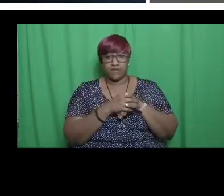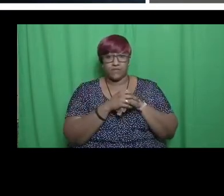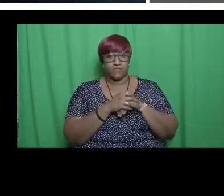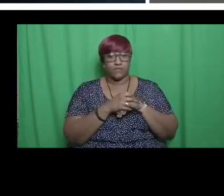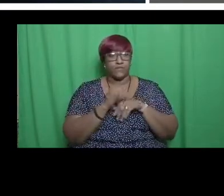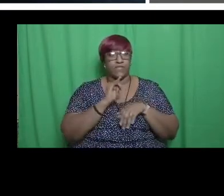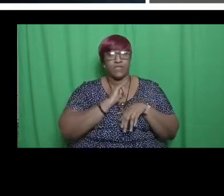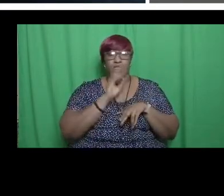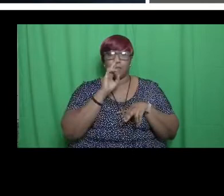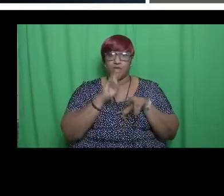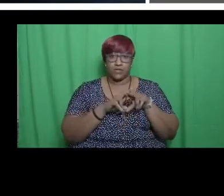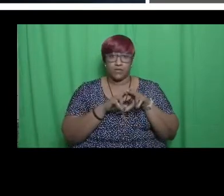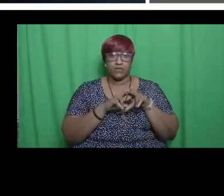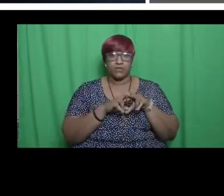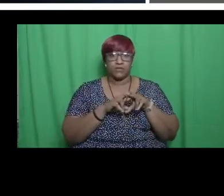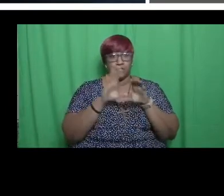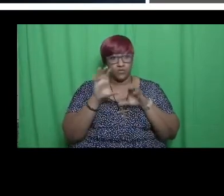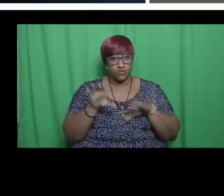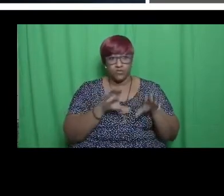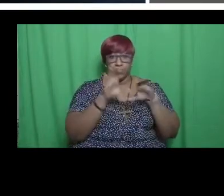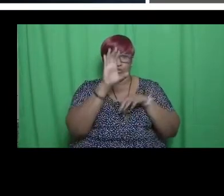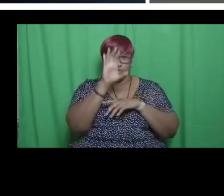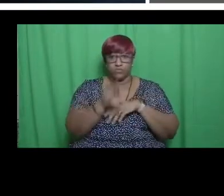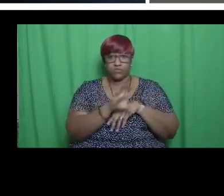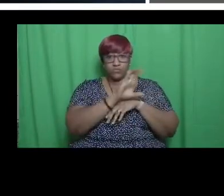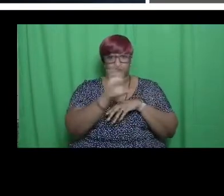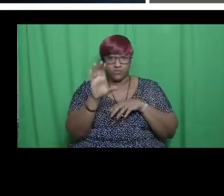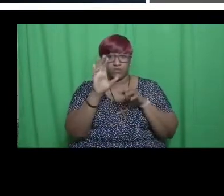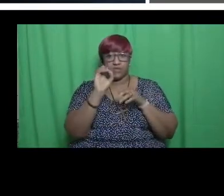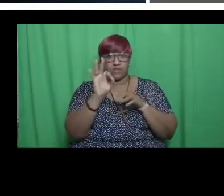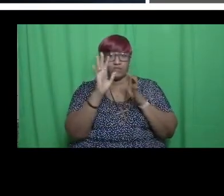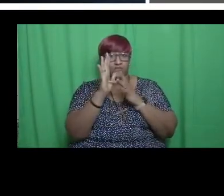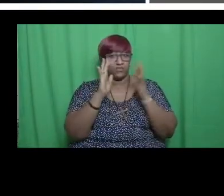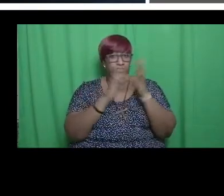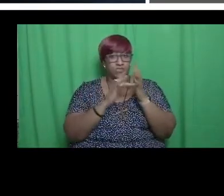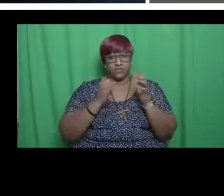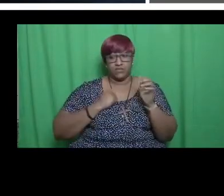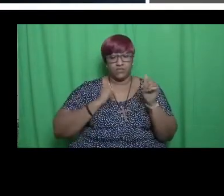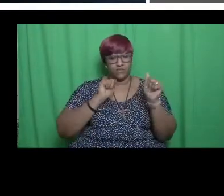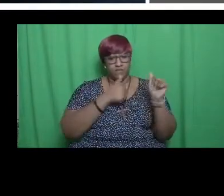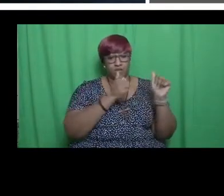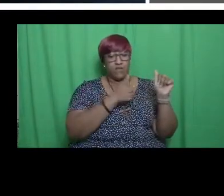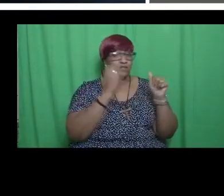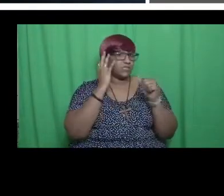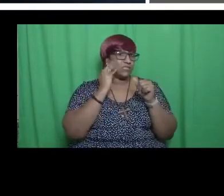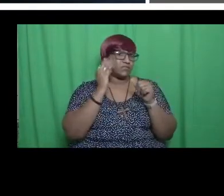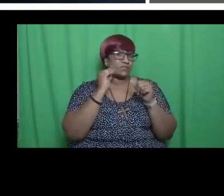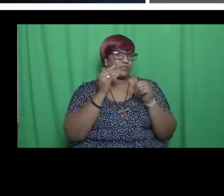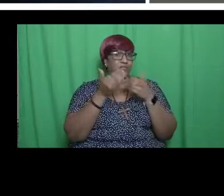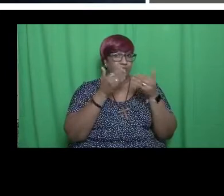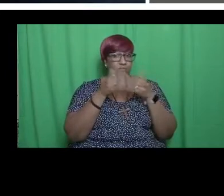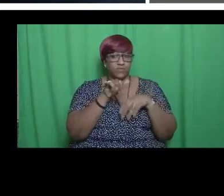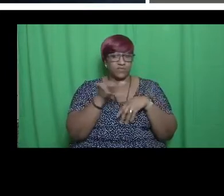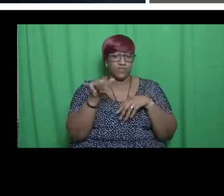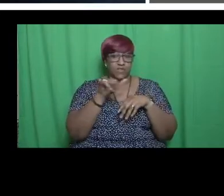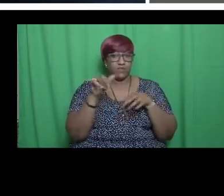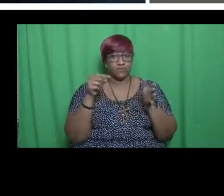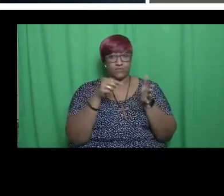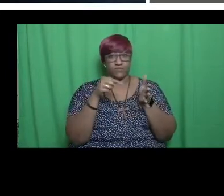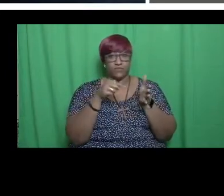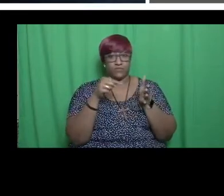I believe during the crucifixion of Jesus, his disciples went through something very similar to this.